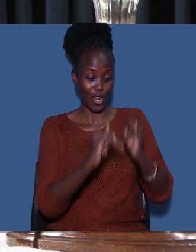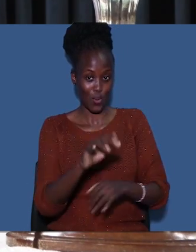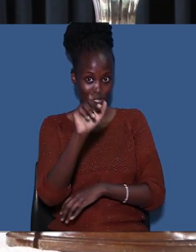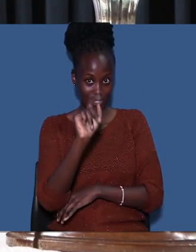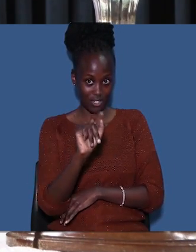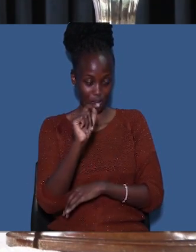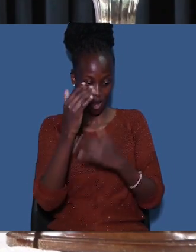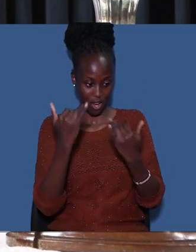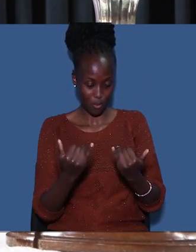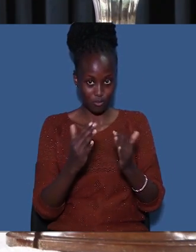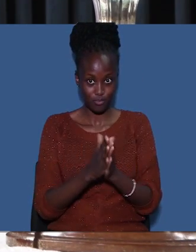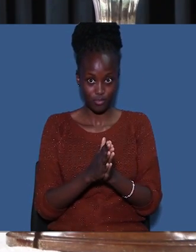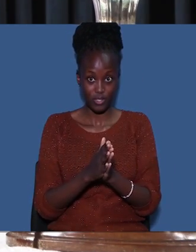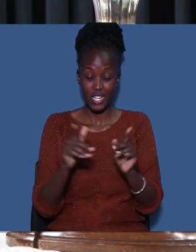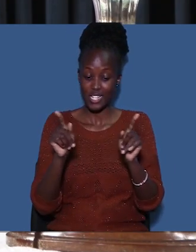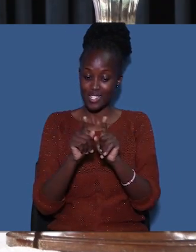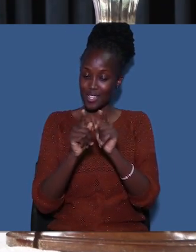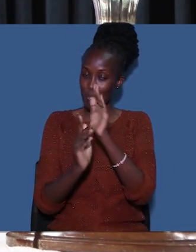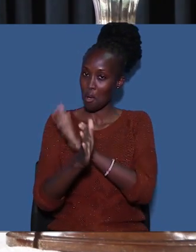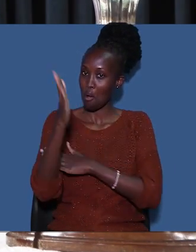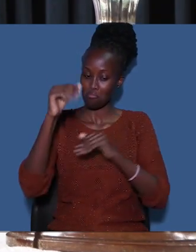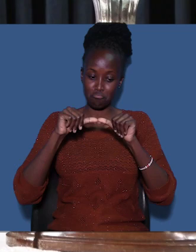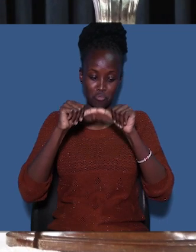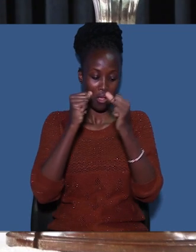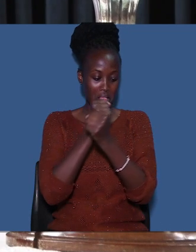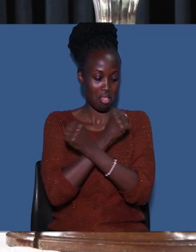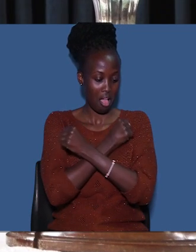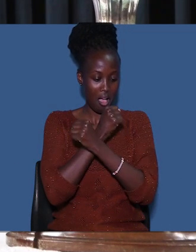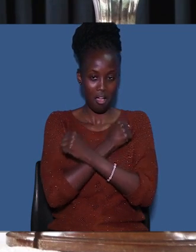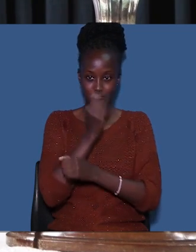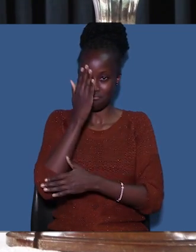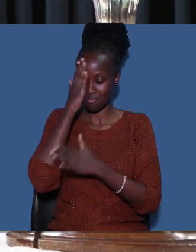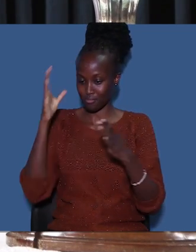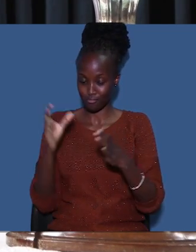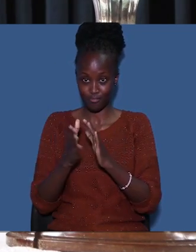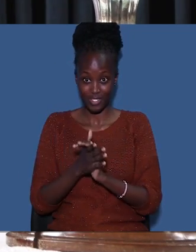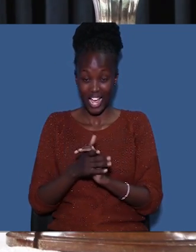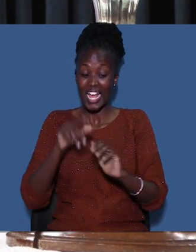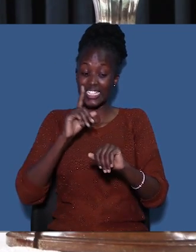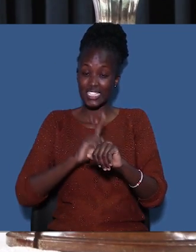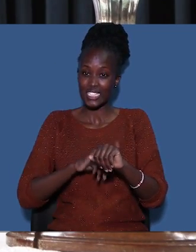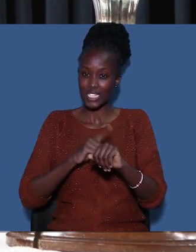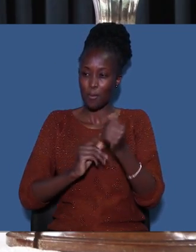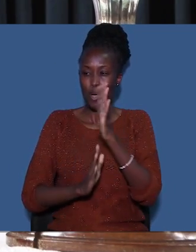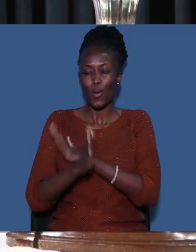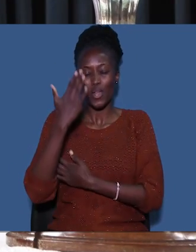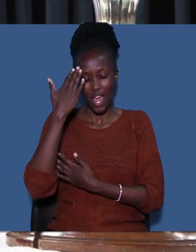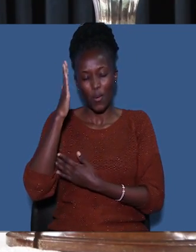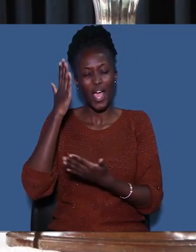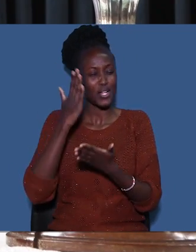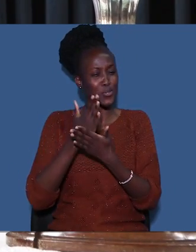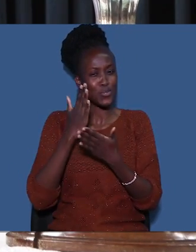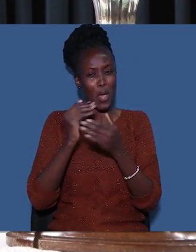we find that God still continued to love and do wonders for his children. When he realized that his people were not able to keep the